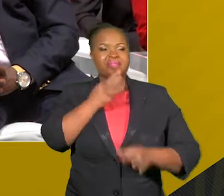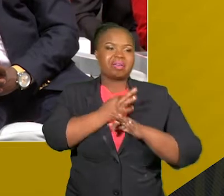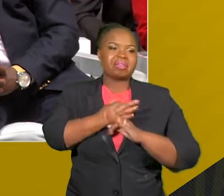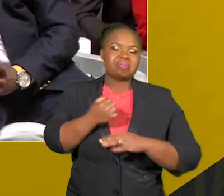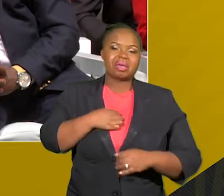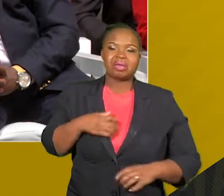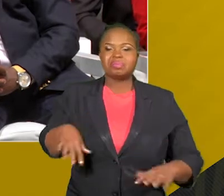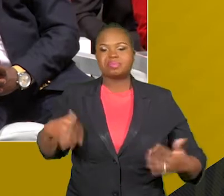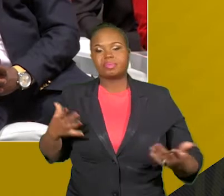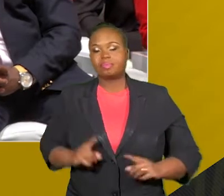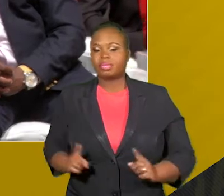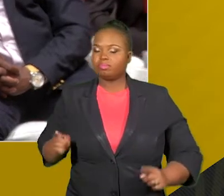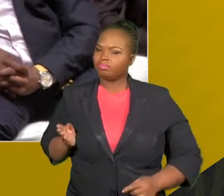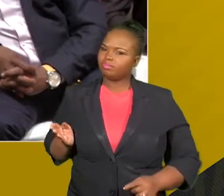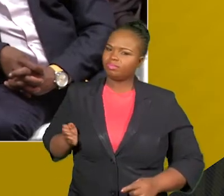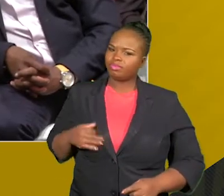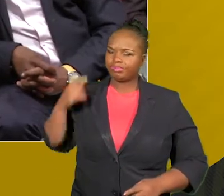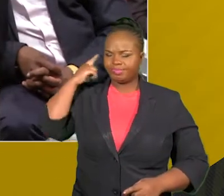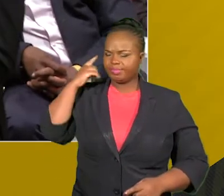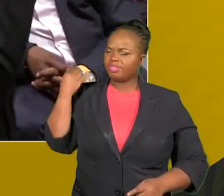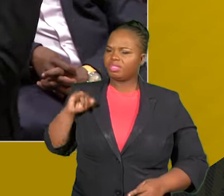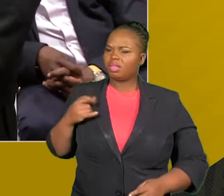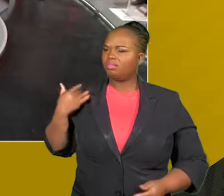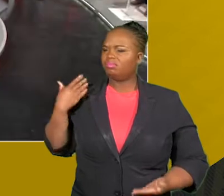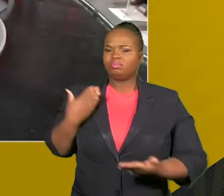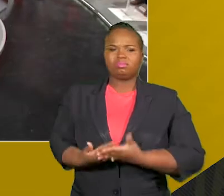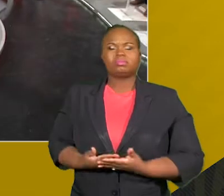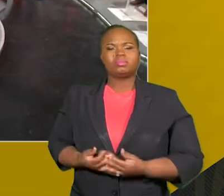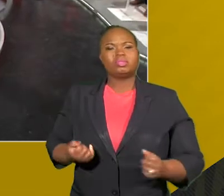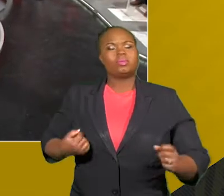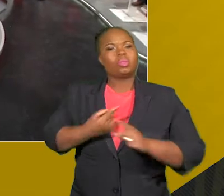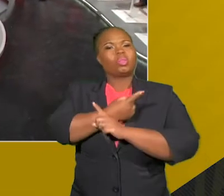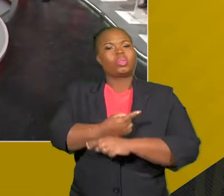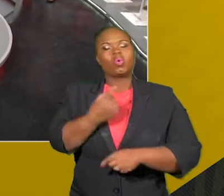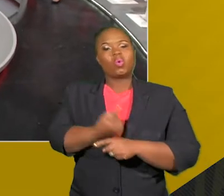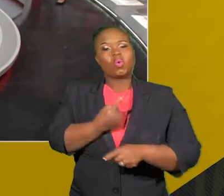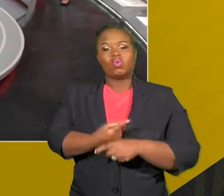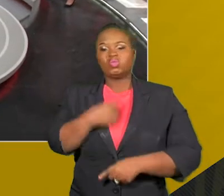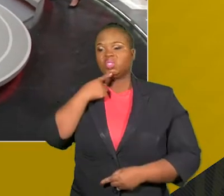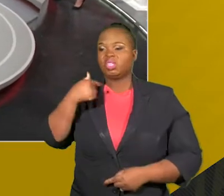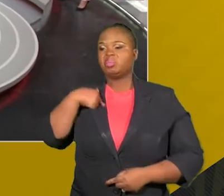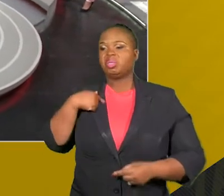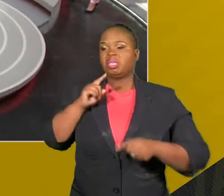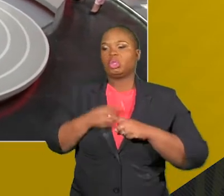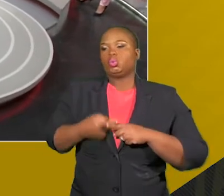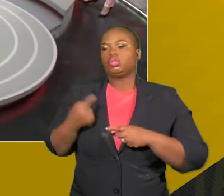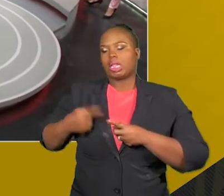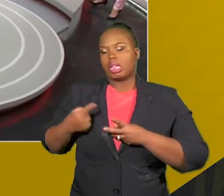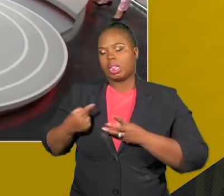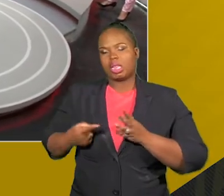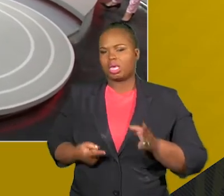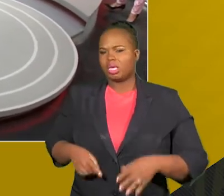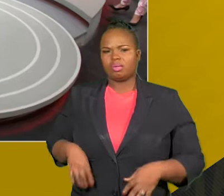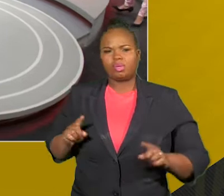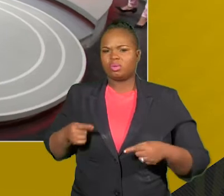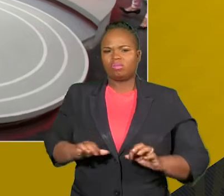next to me, but Babu Chowi, why are we still now having the clashes, bambelela gyo neck turning, I didn't have this, I didn't have that. Why can't we